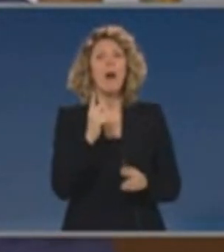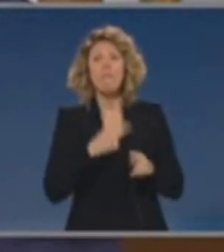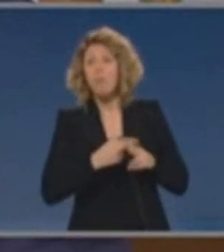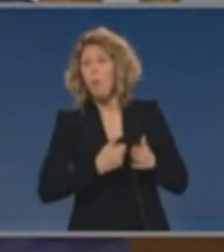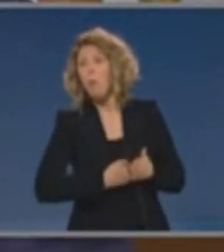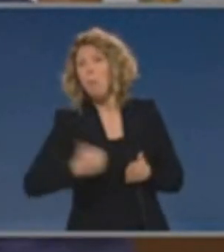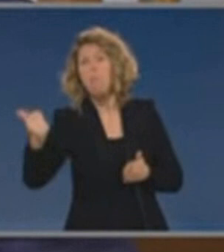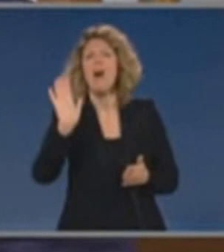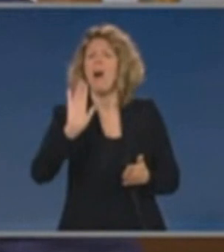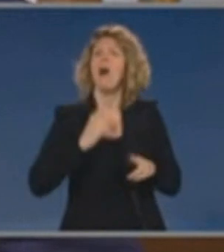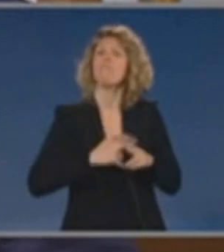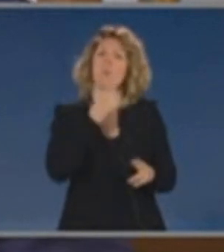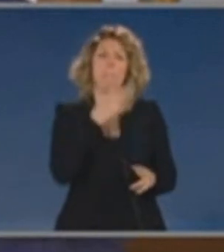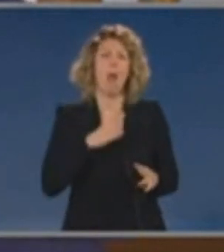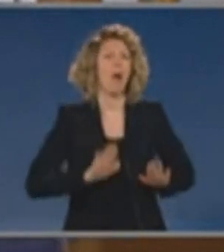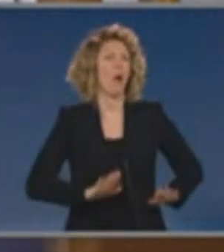the idea is to